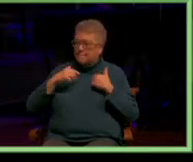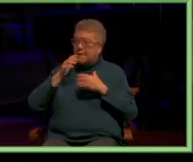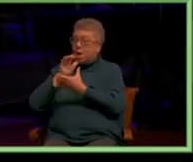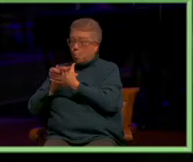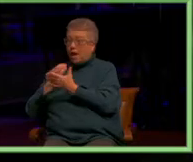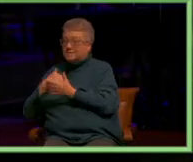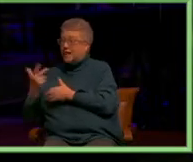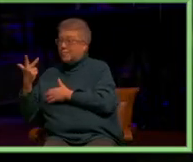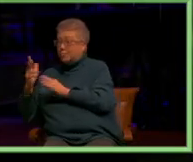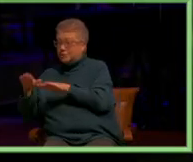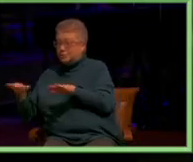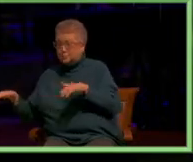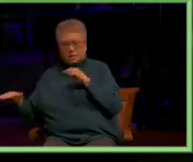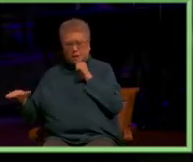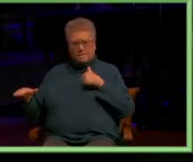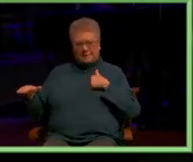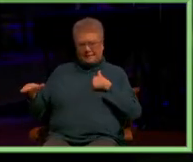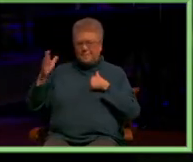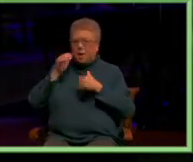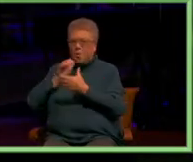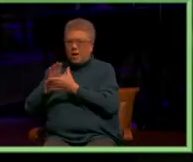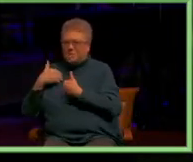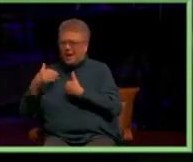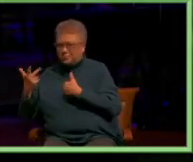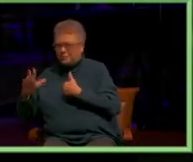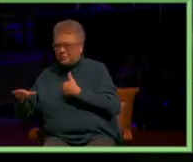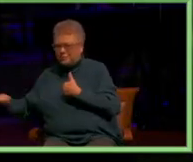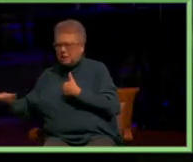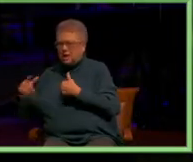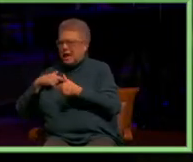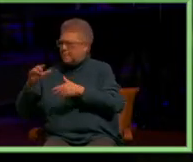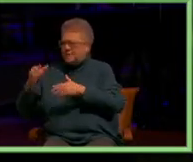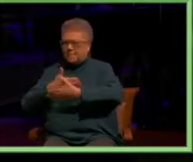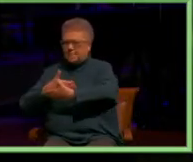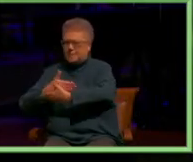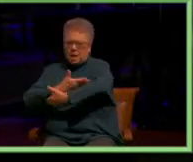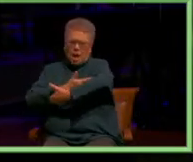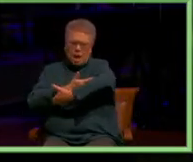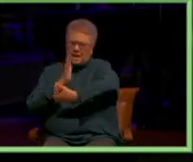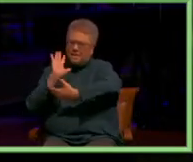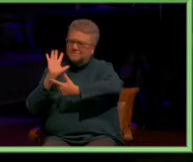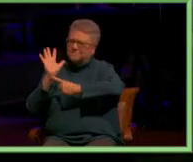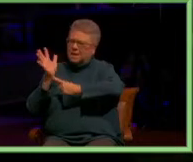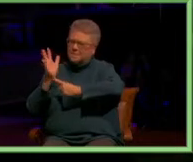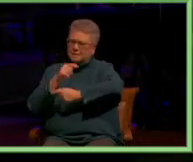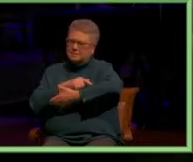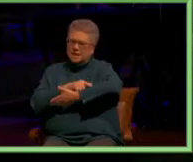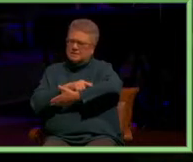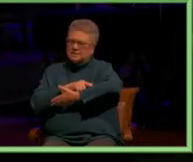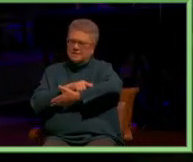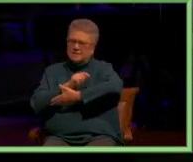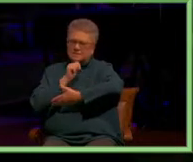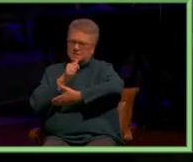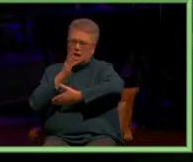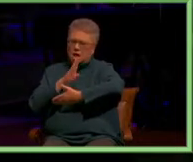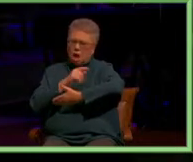three children, and I've held them as babies. And about 5 minutes into holding them, I realized this ain't God right here.